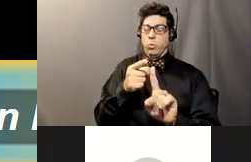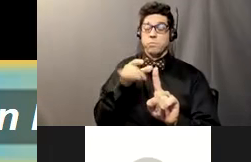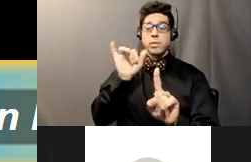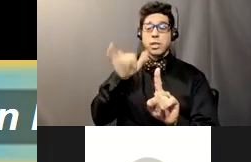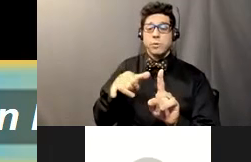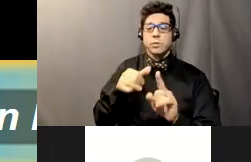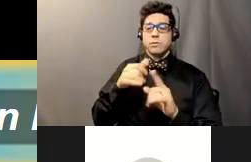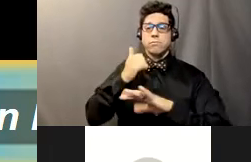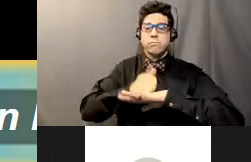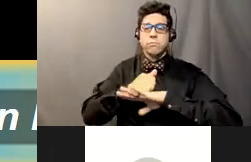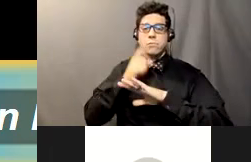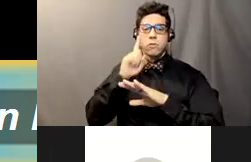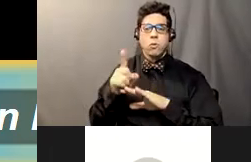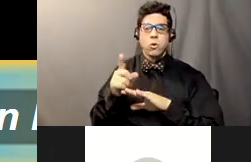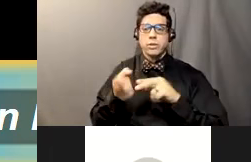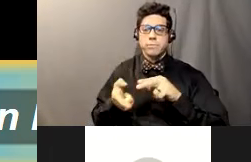increase